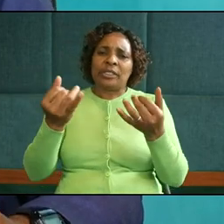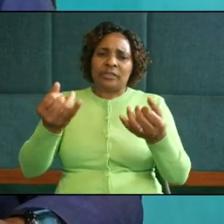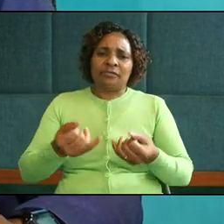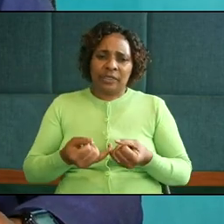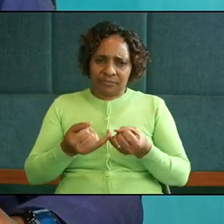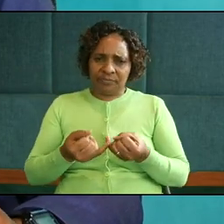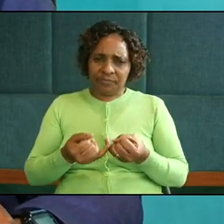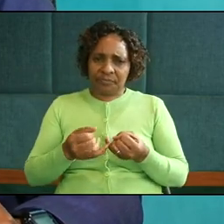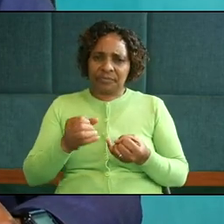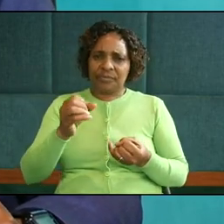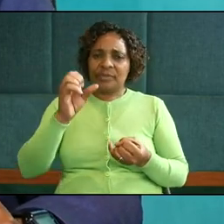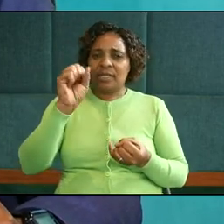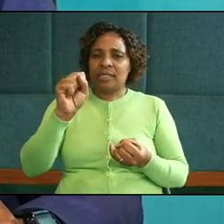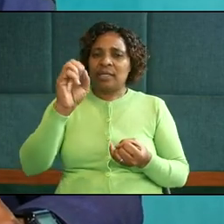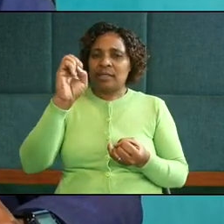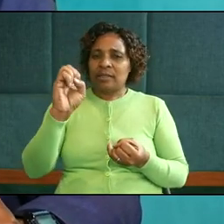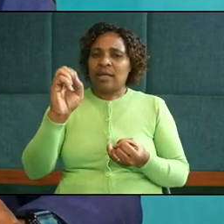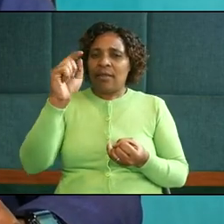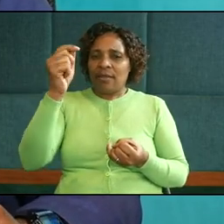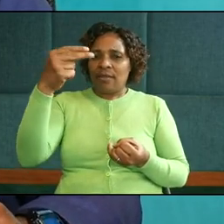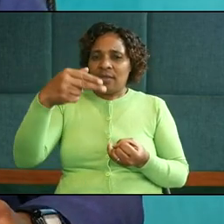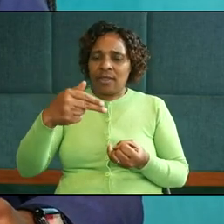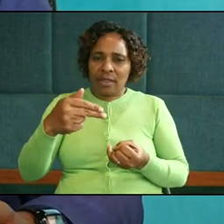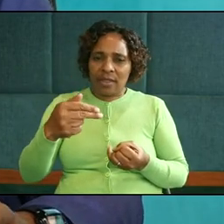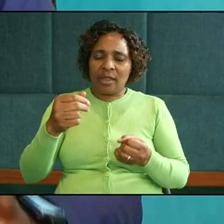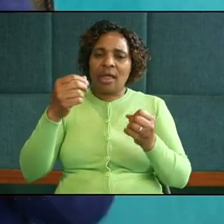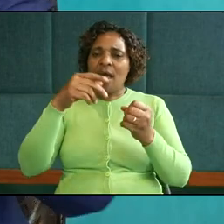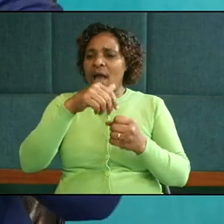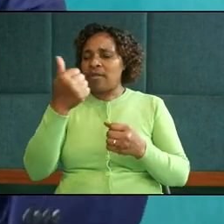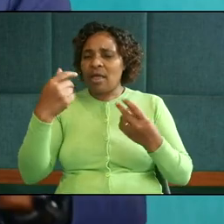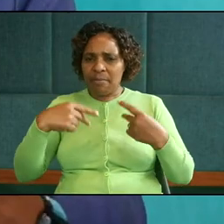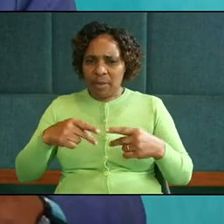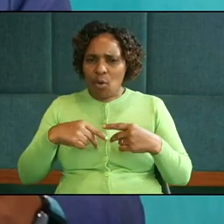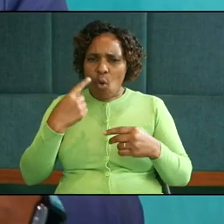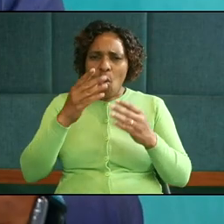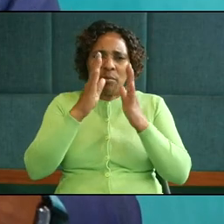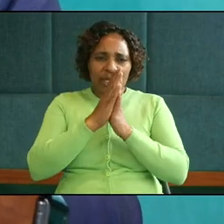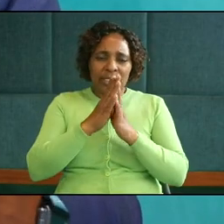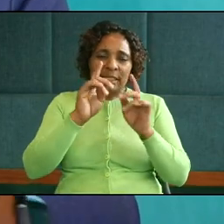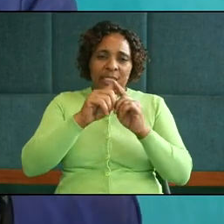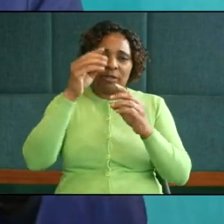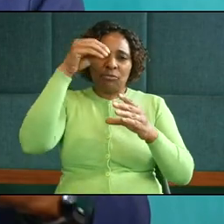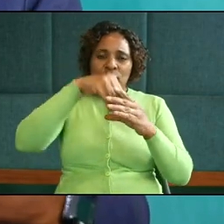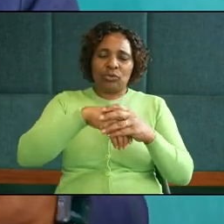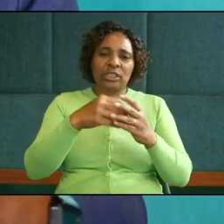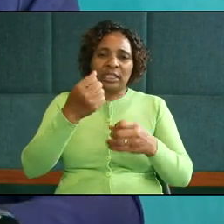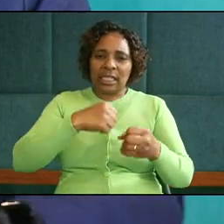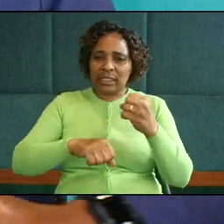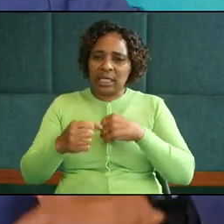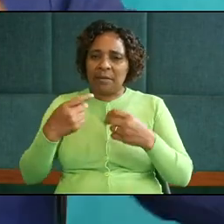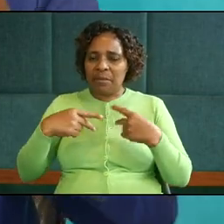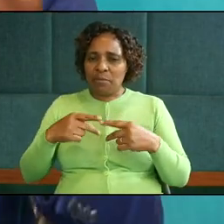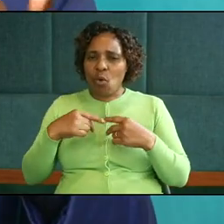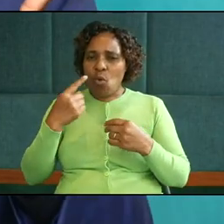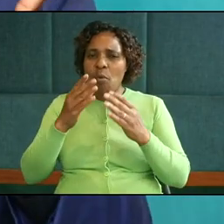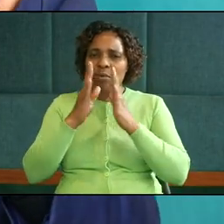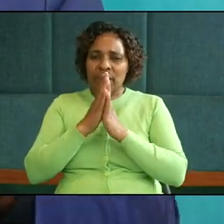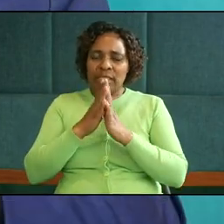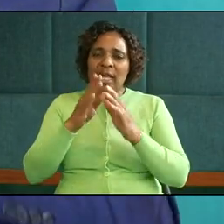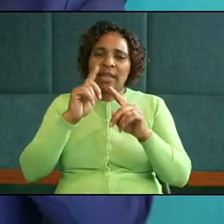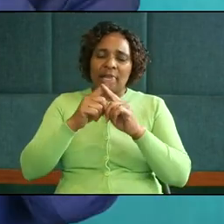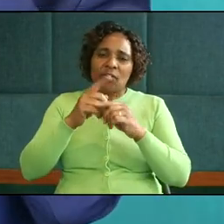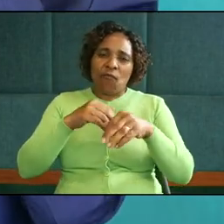Seth with some of the punchlines, just to look at other people who prayed and put it into action. You know, people who prayed and actually followed